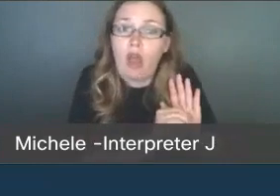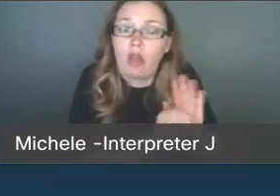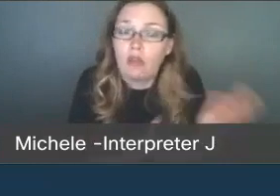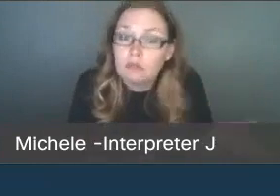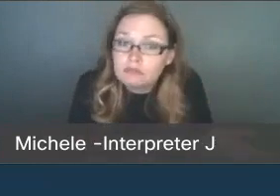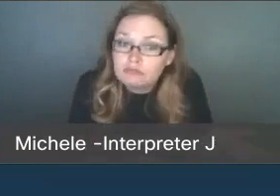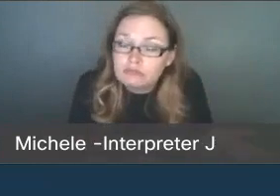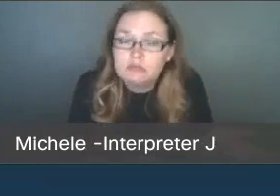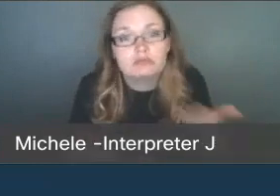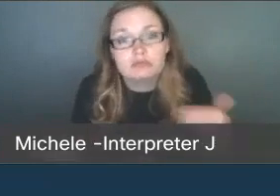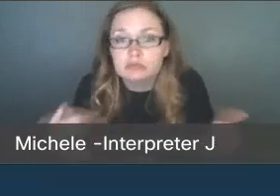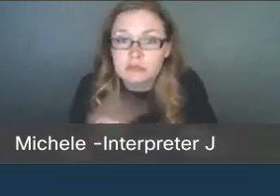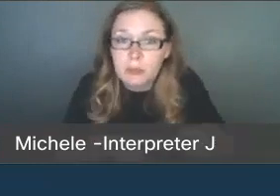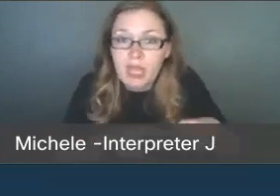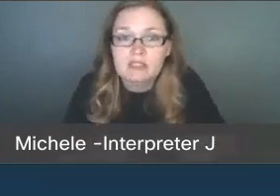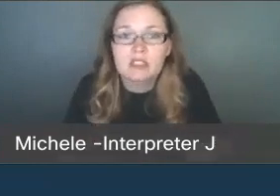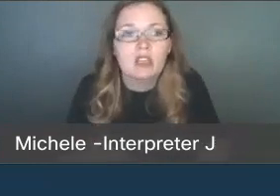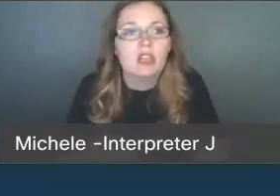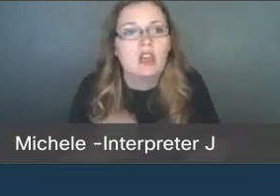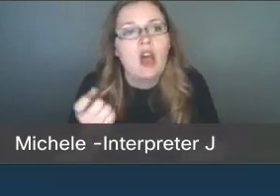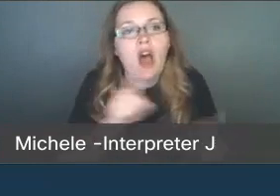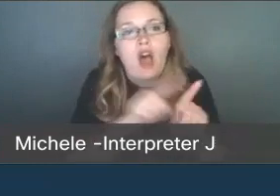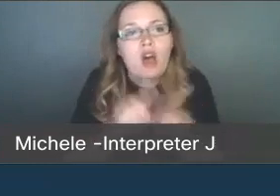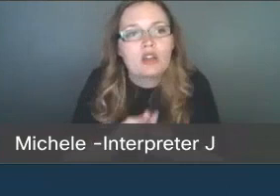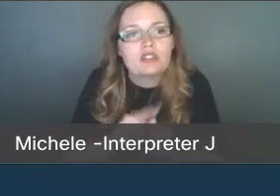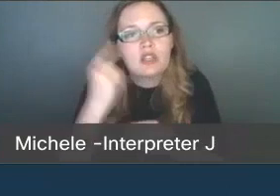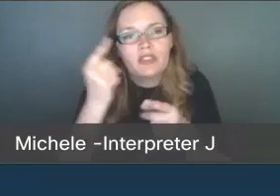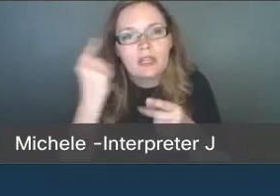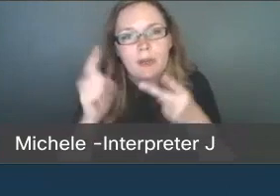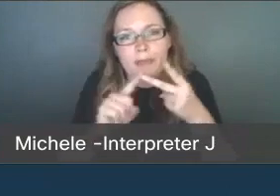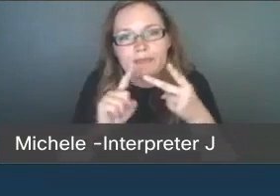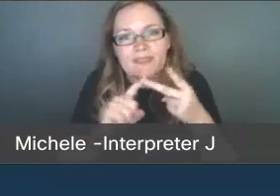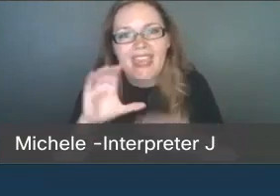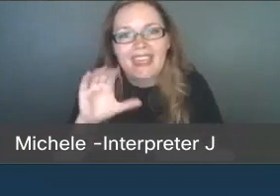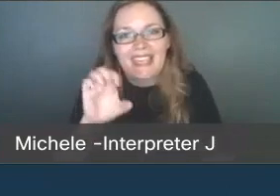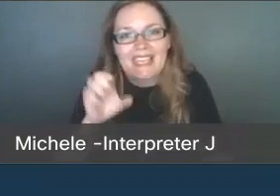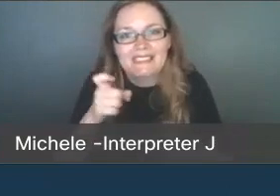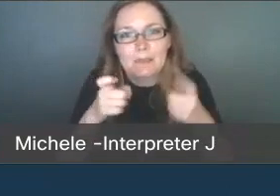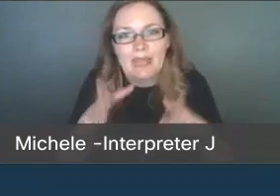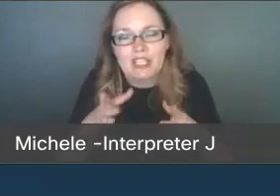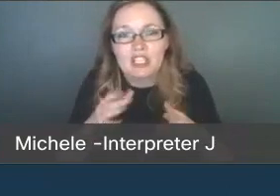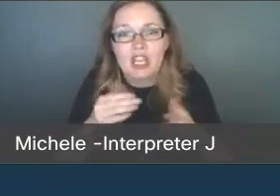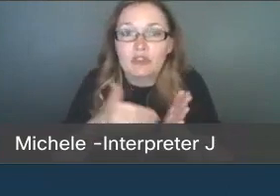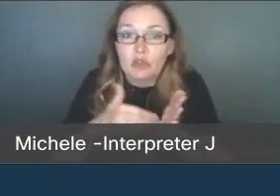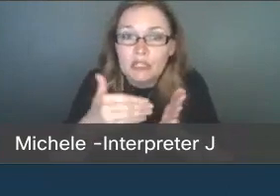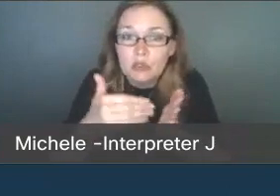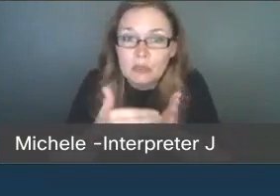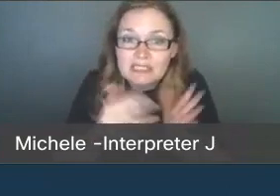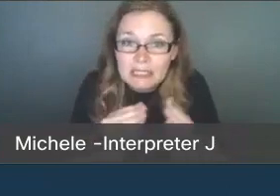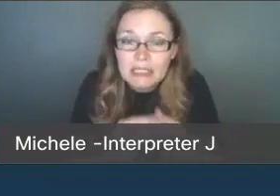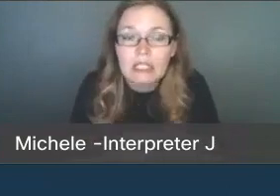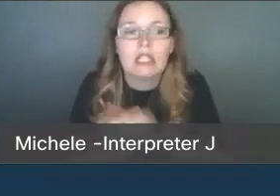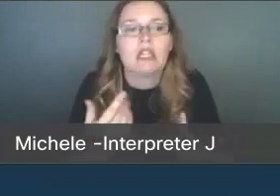for competency restoration will be thinking about case management. So the frequency and intensity of services that we want an individual